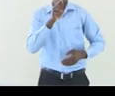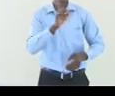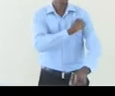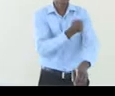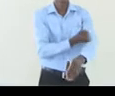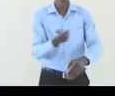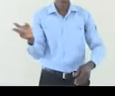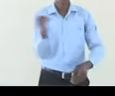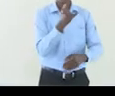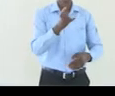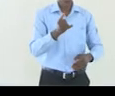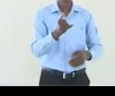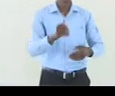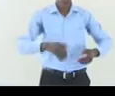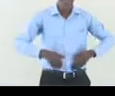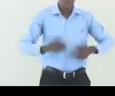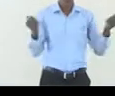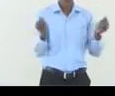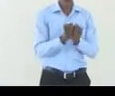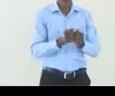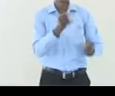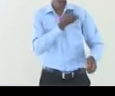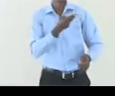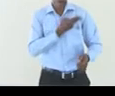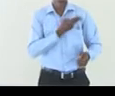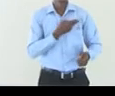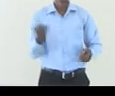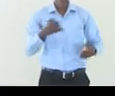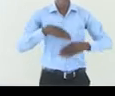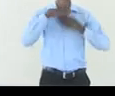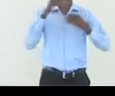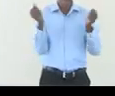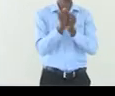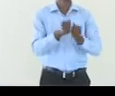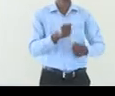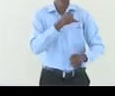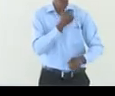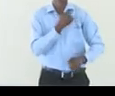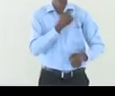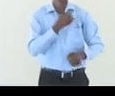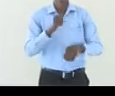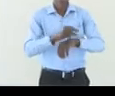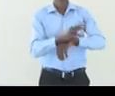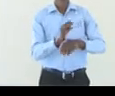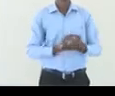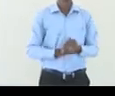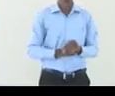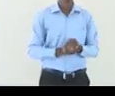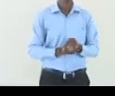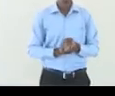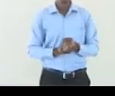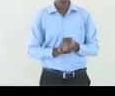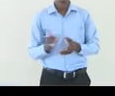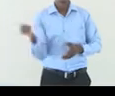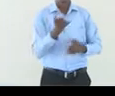were enriched. They were fed up with Jeremiah's message of doom and gloom. They